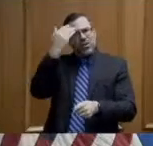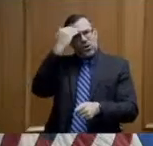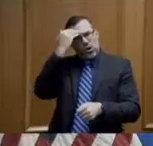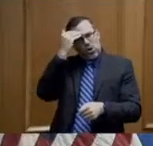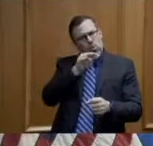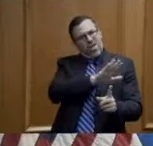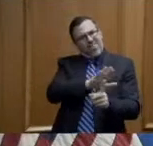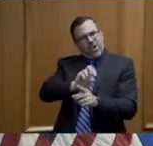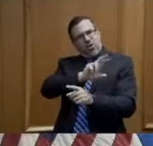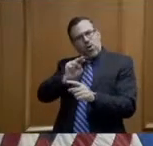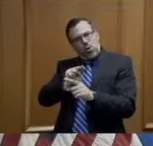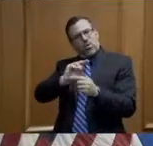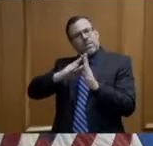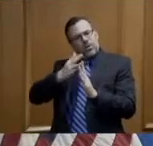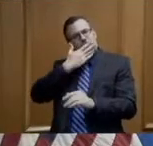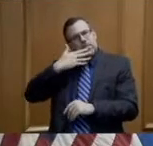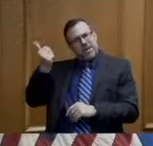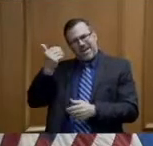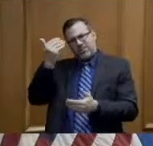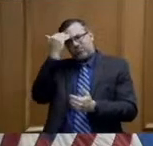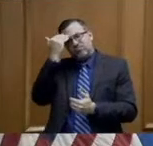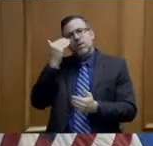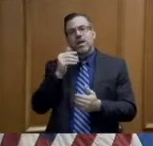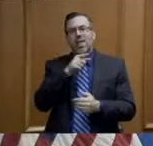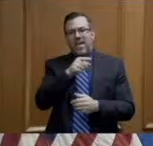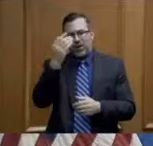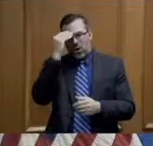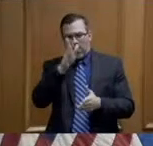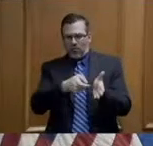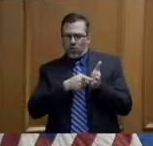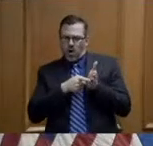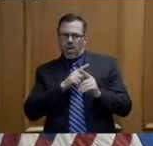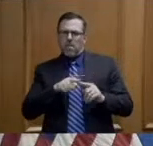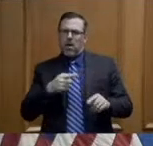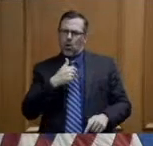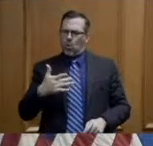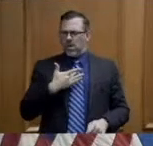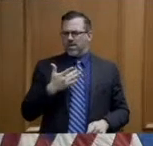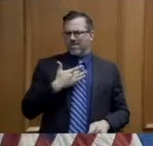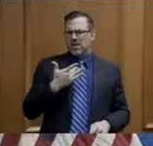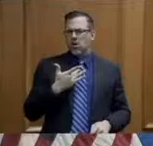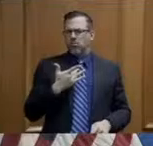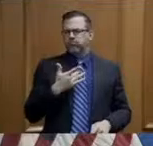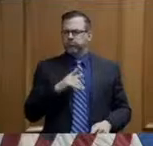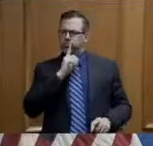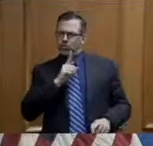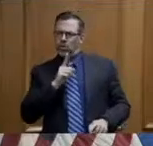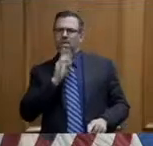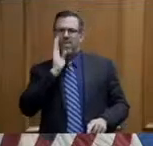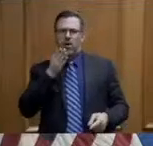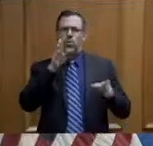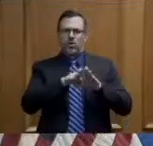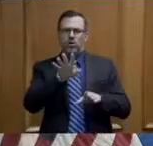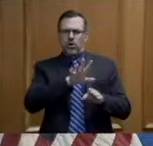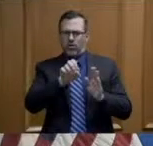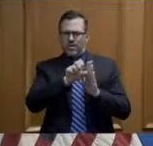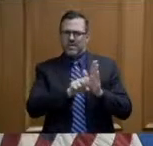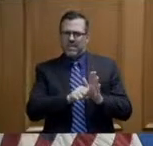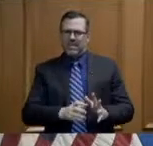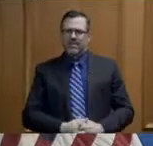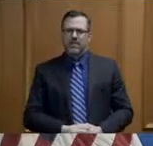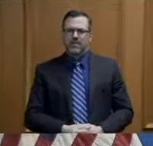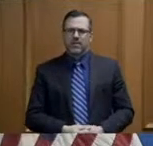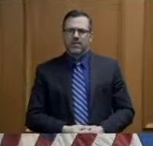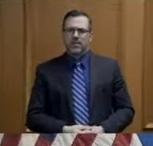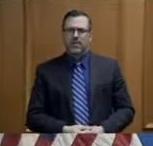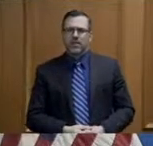and what their end-of-year school requirements are, but we feel confident that school districts will close all across the state. So you